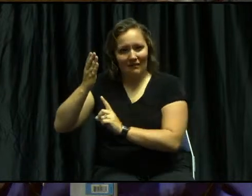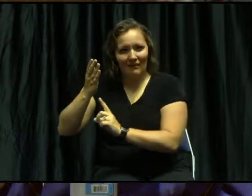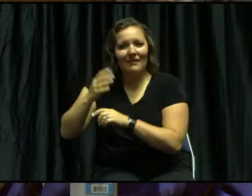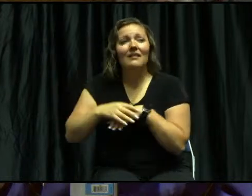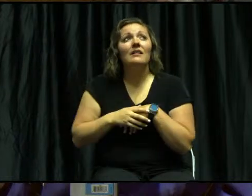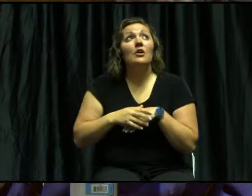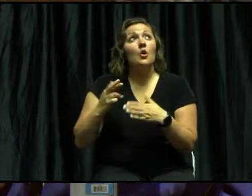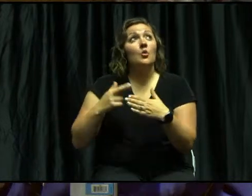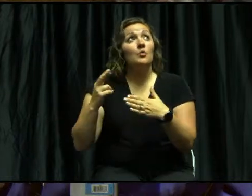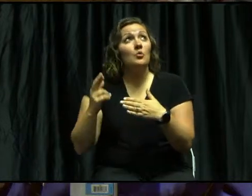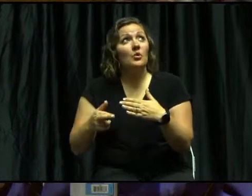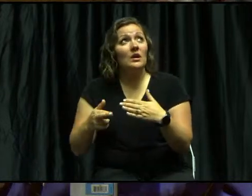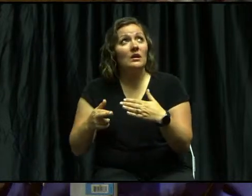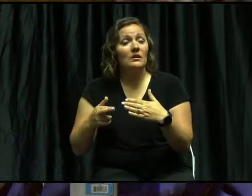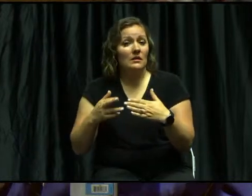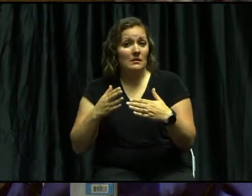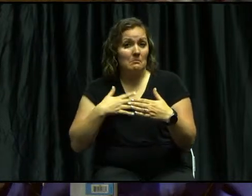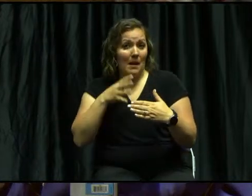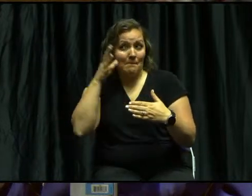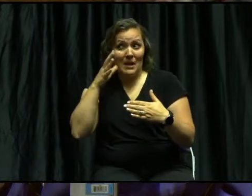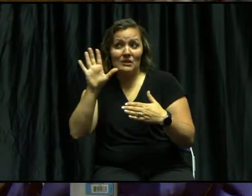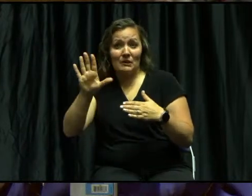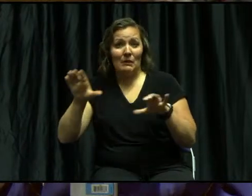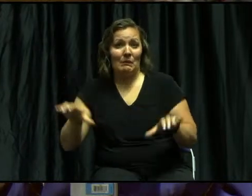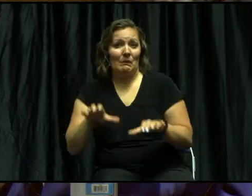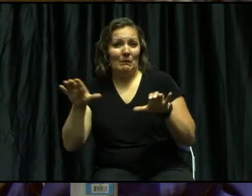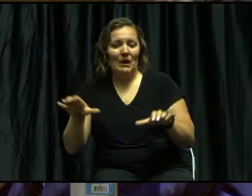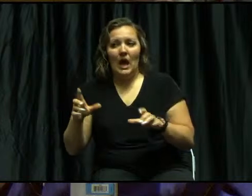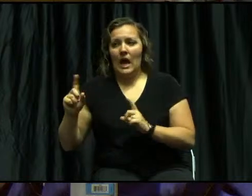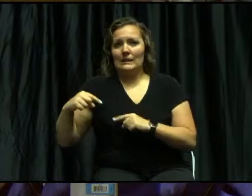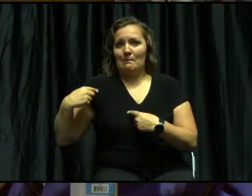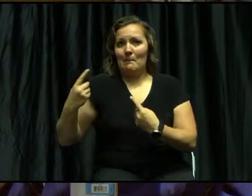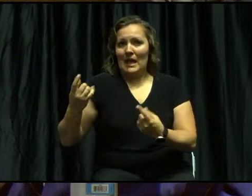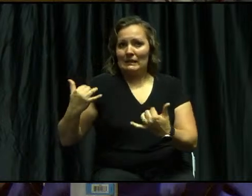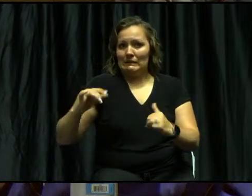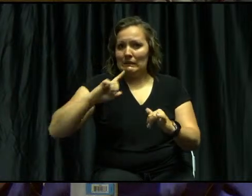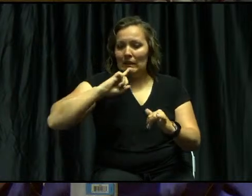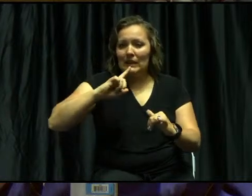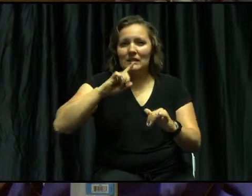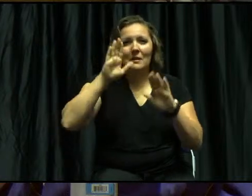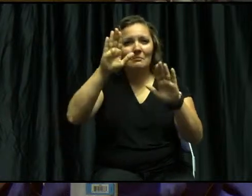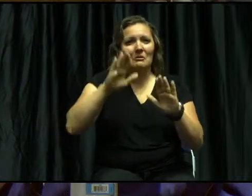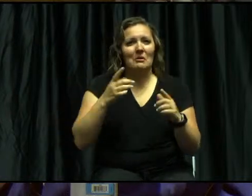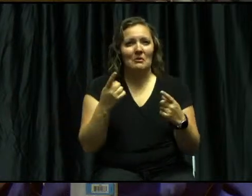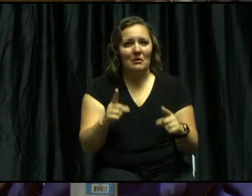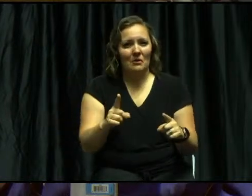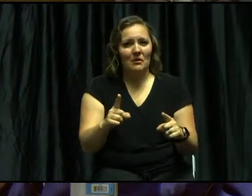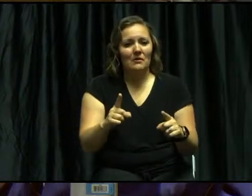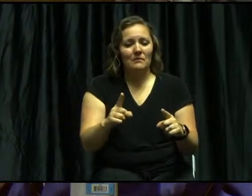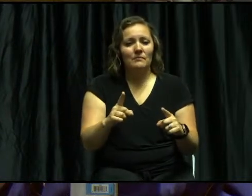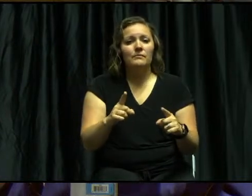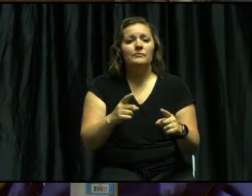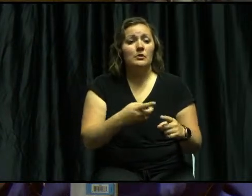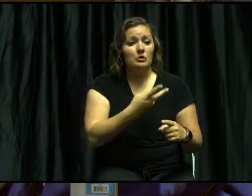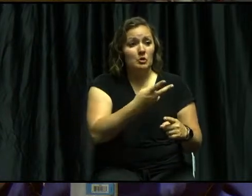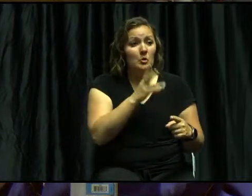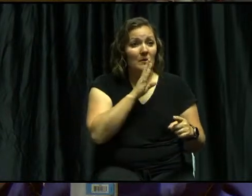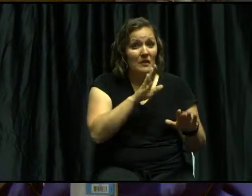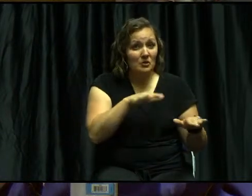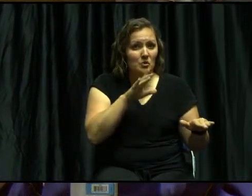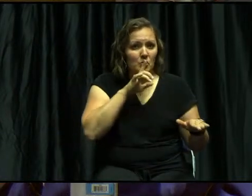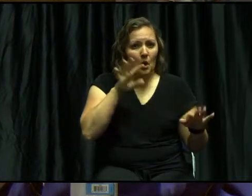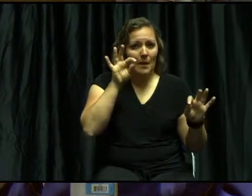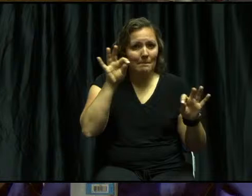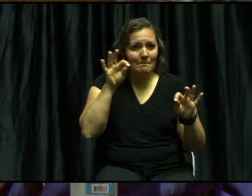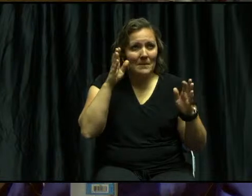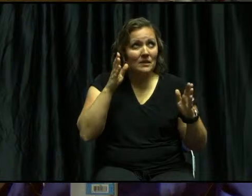The result of my parents' action has been, and still is, a miracle. 2 of their children are ministers. There